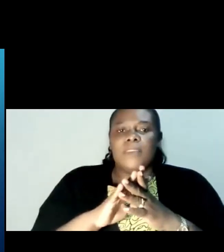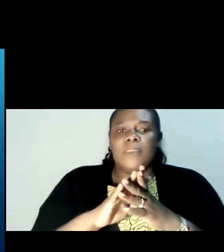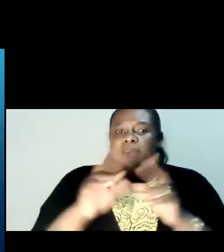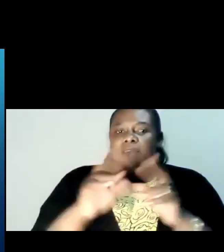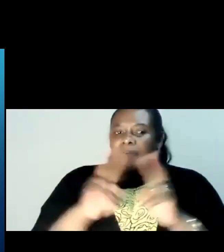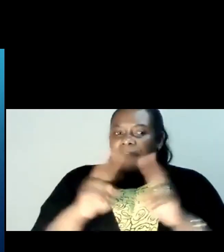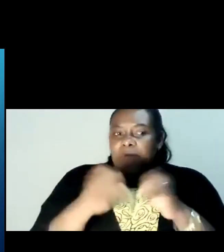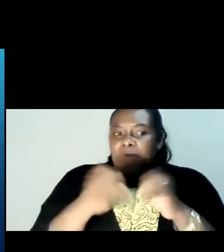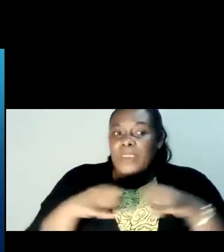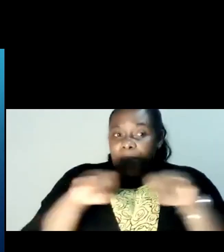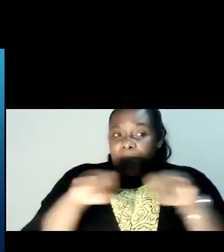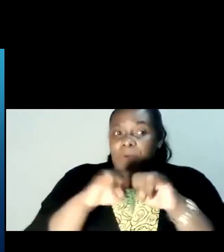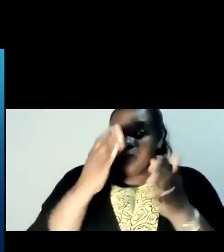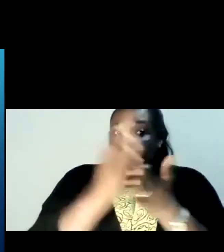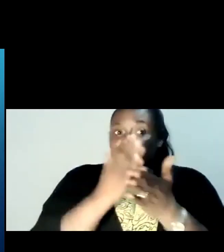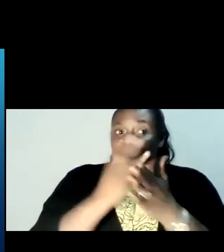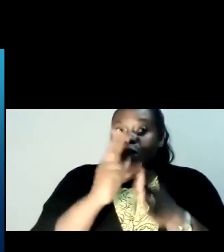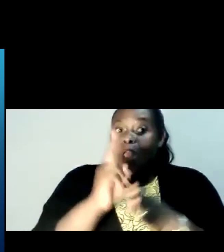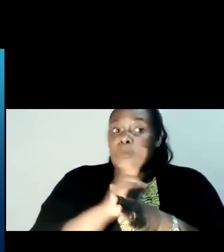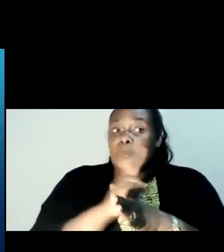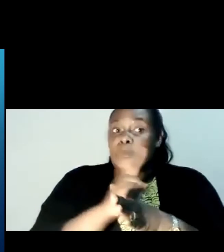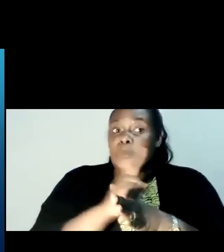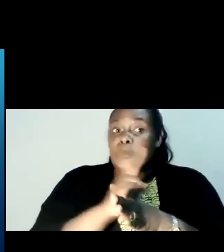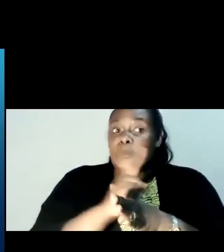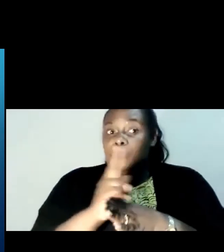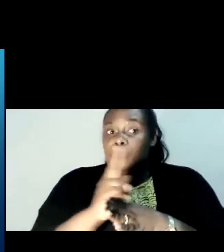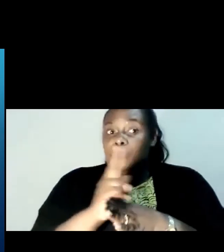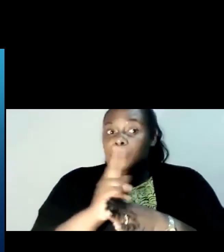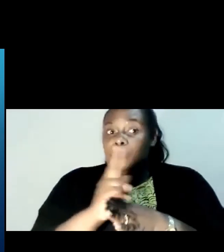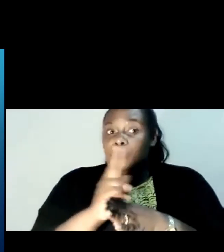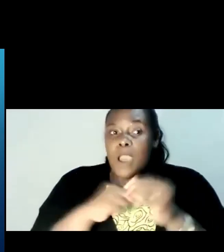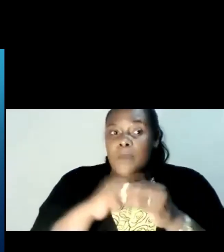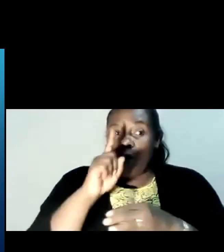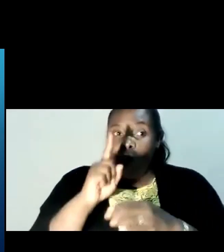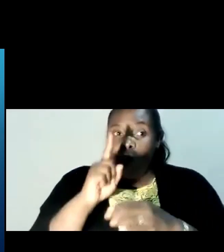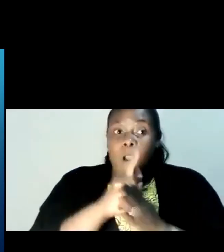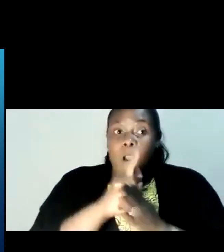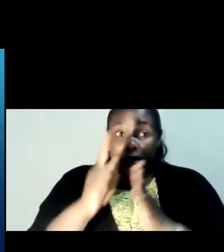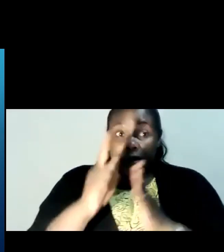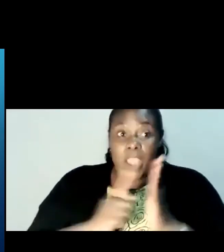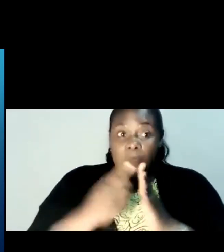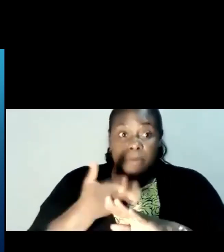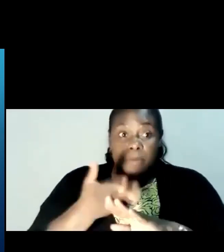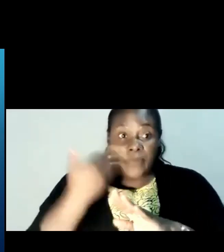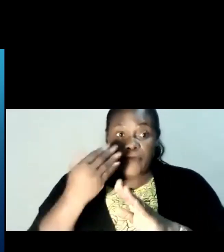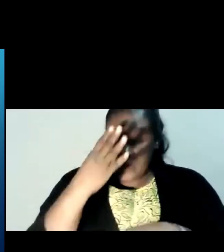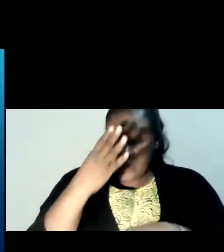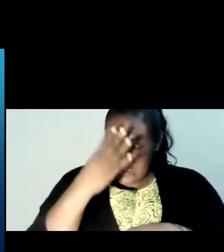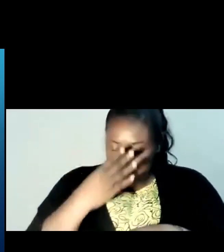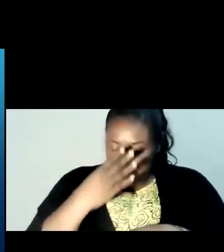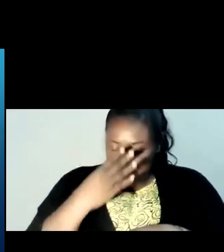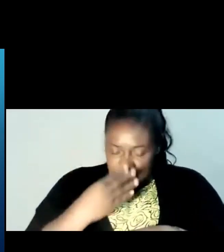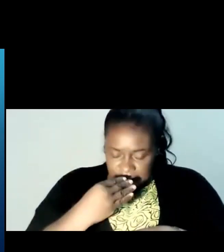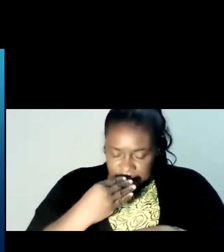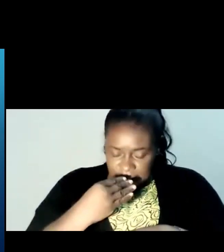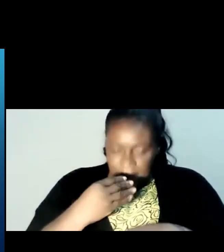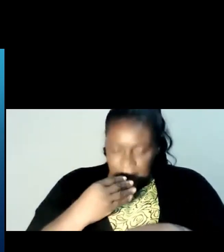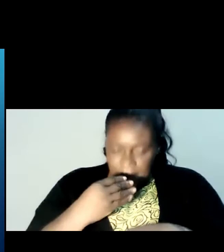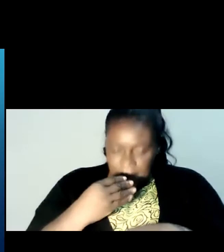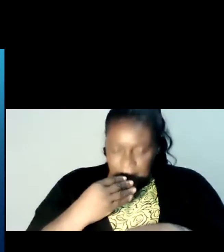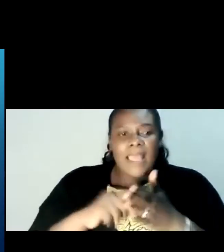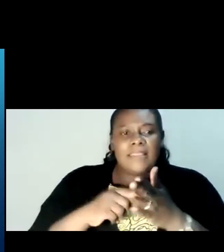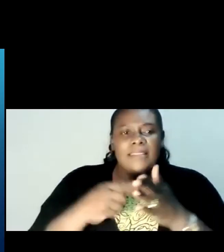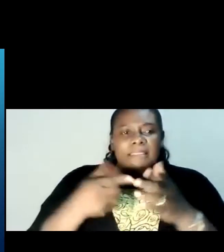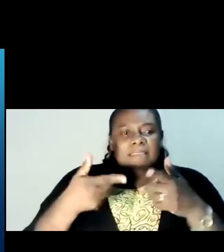using those things about an hour before you go to bed. And this allows for the sleep hormones to